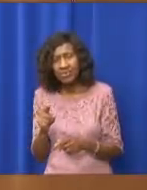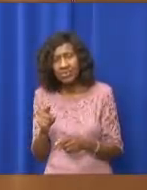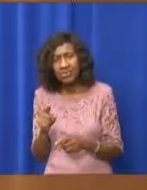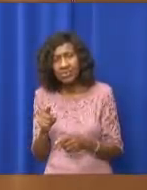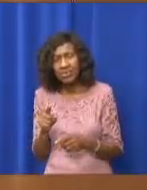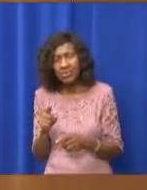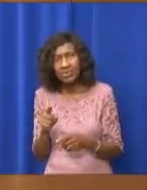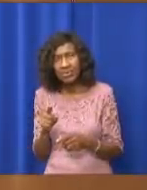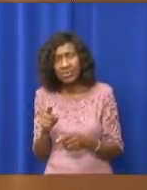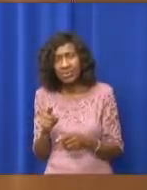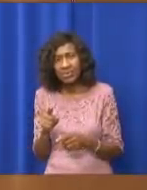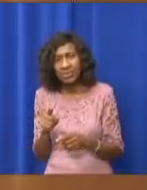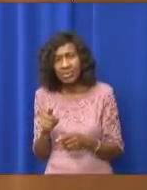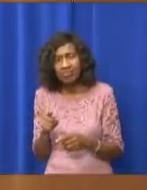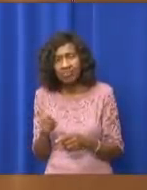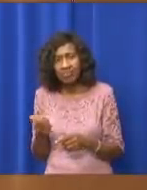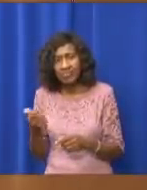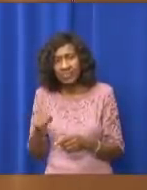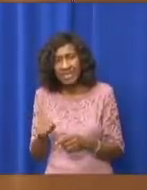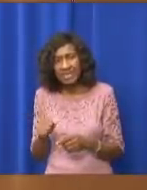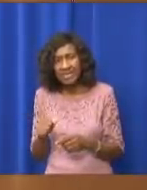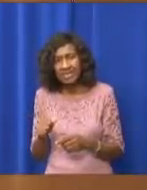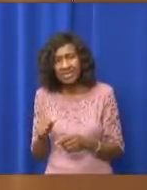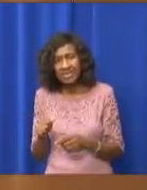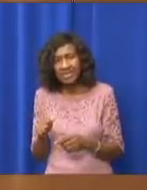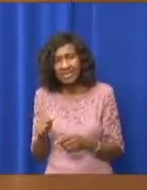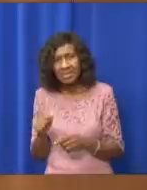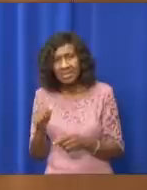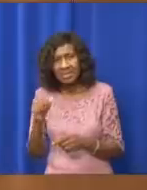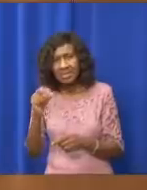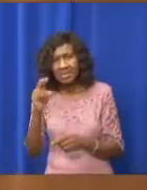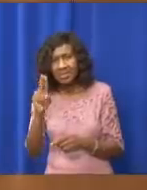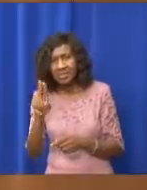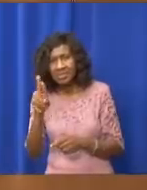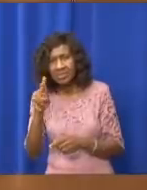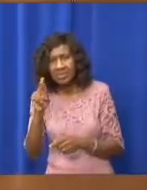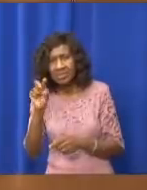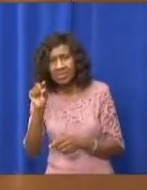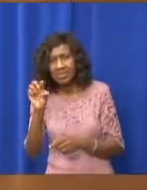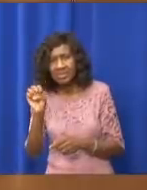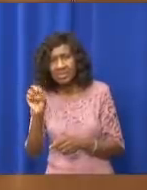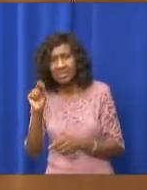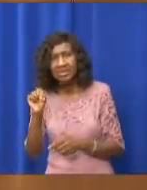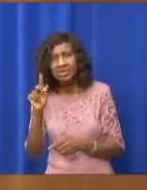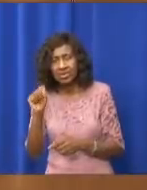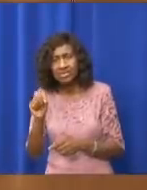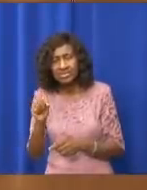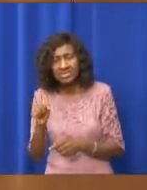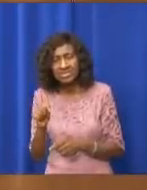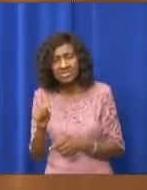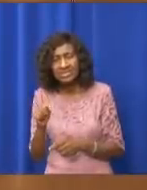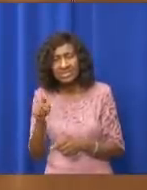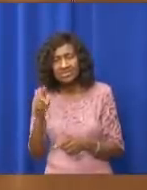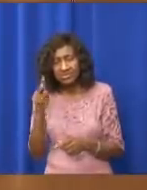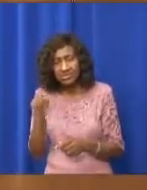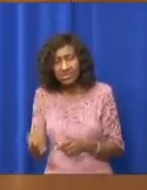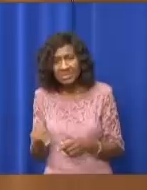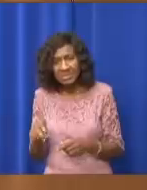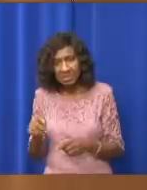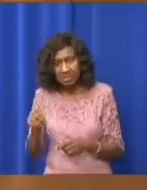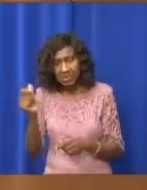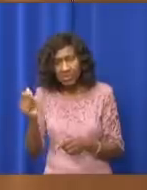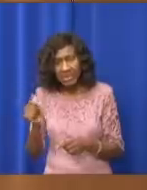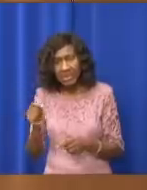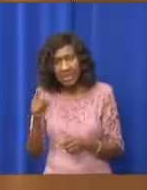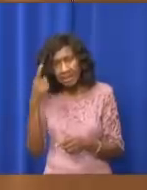issue, and that has been described as something that is time sensitive or that needs attention, often because it's giving